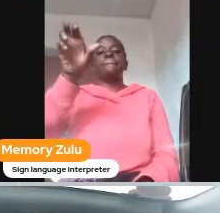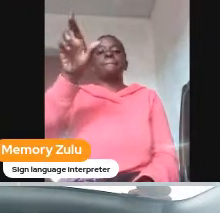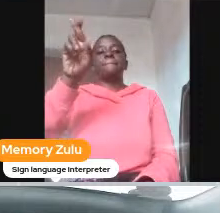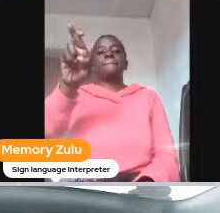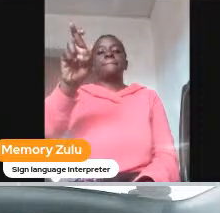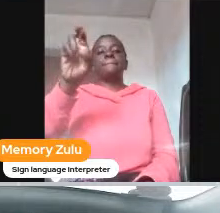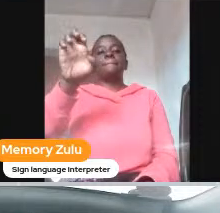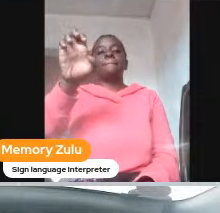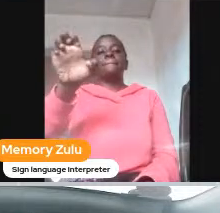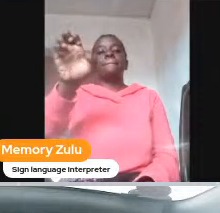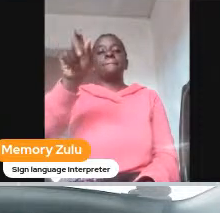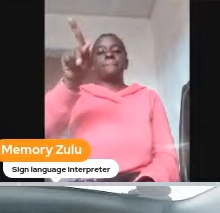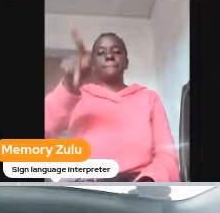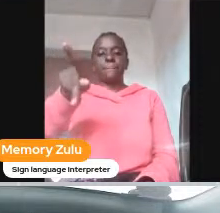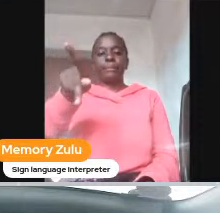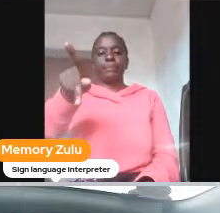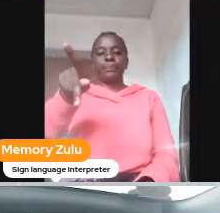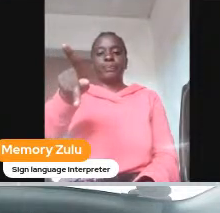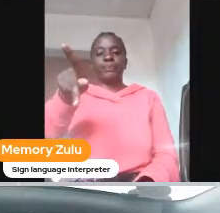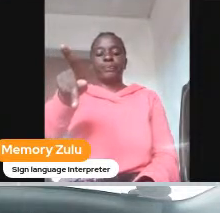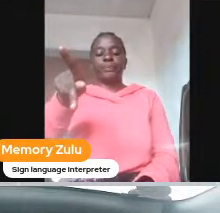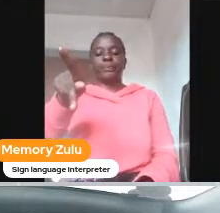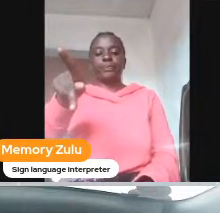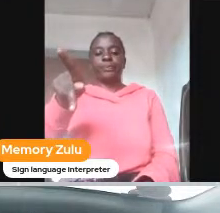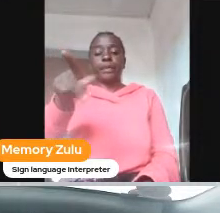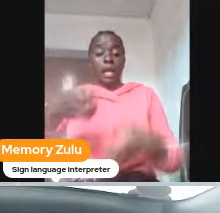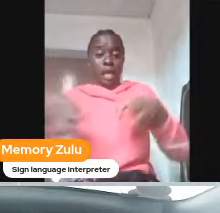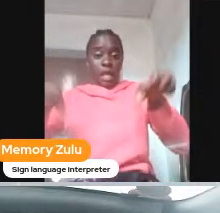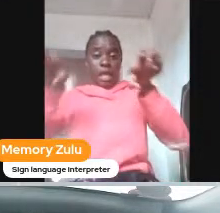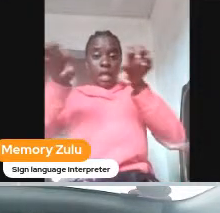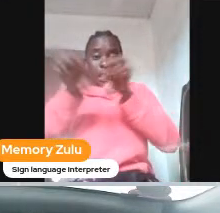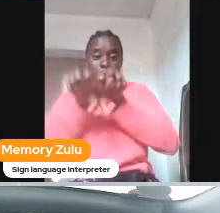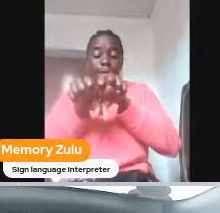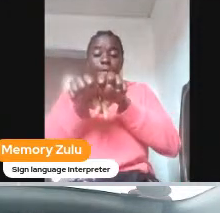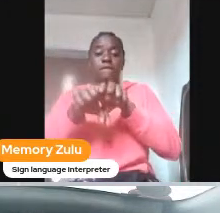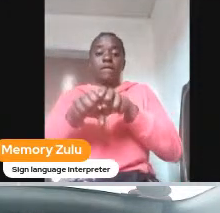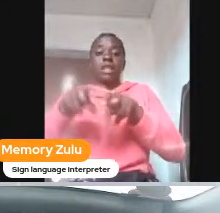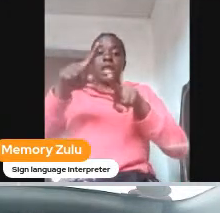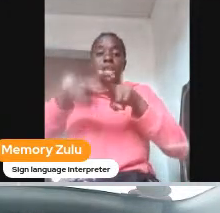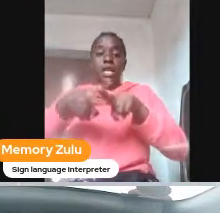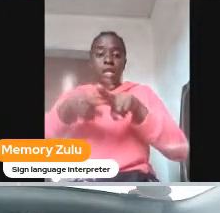That's 90% of prevention rate. It's